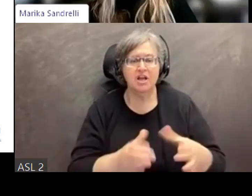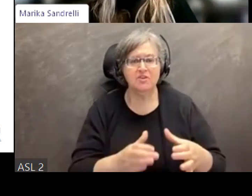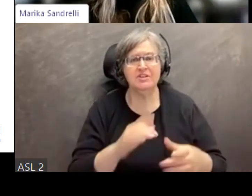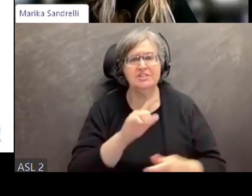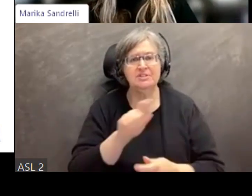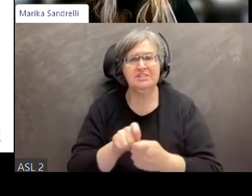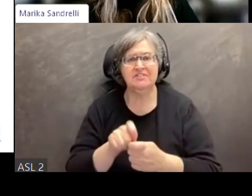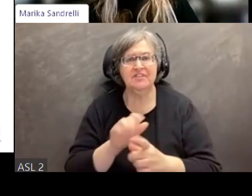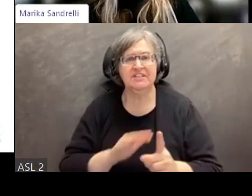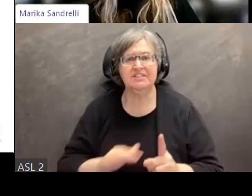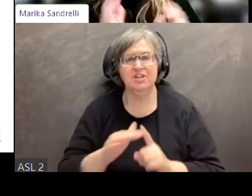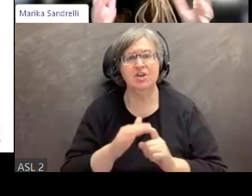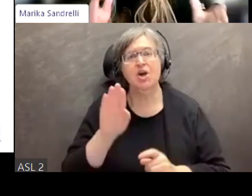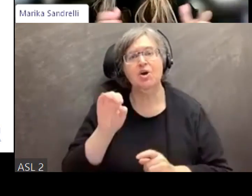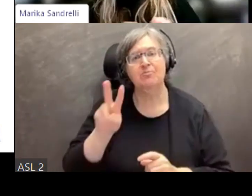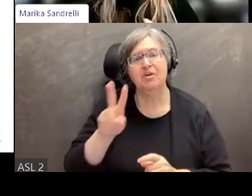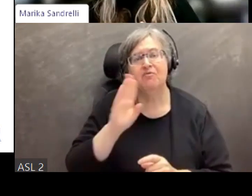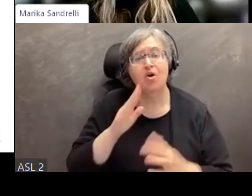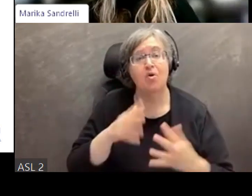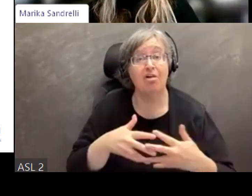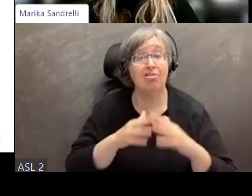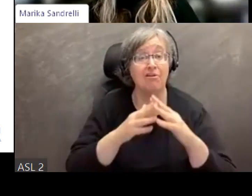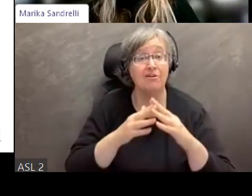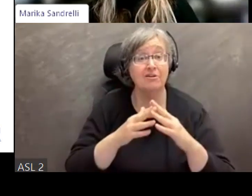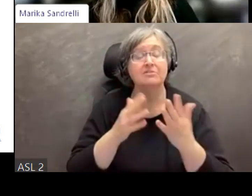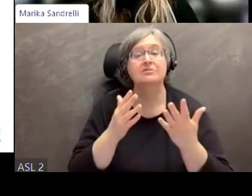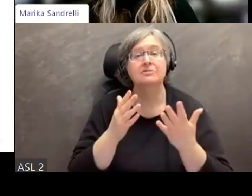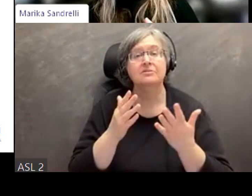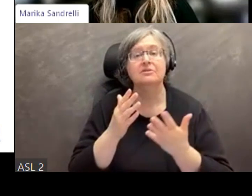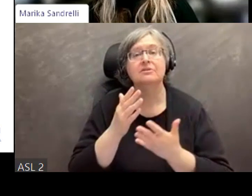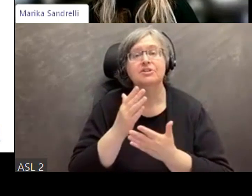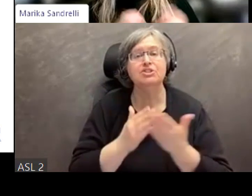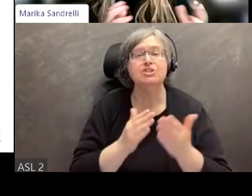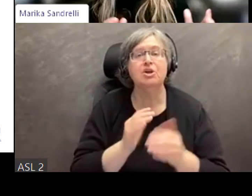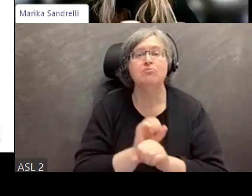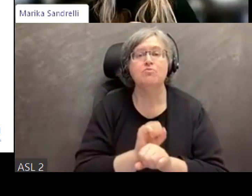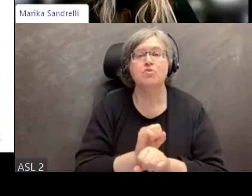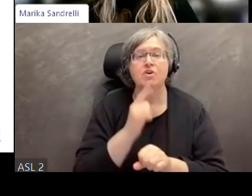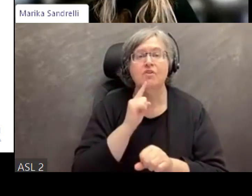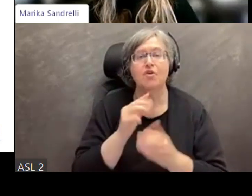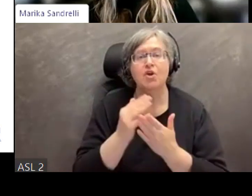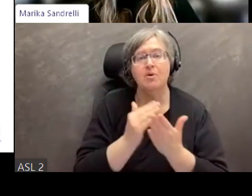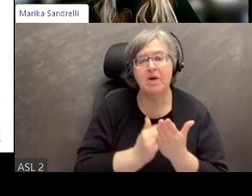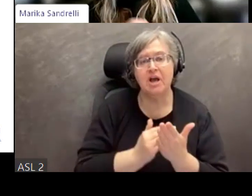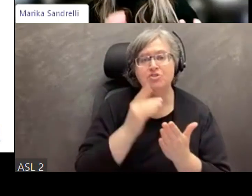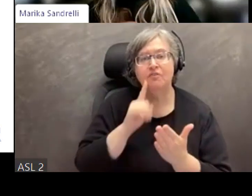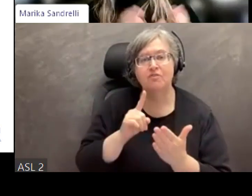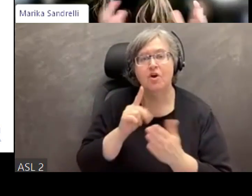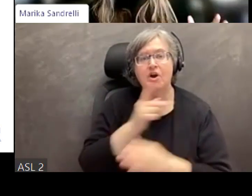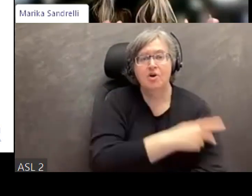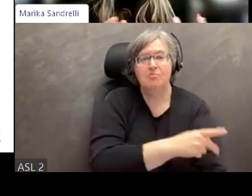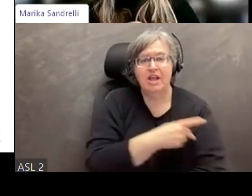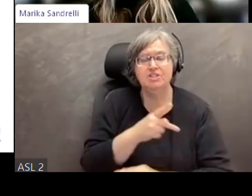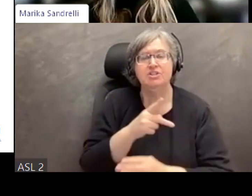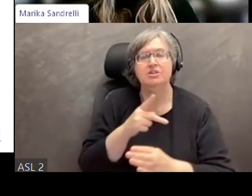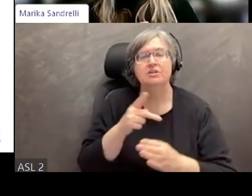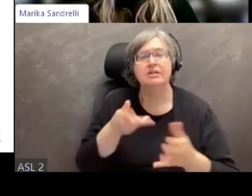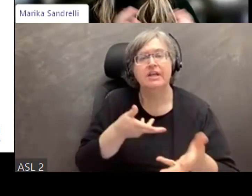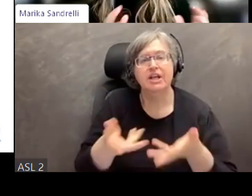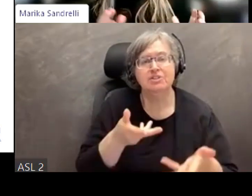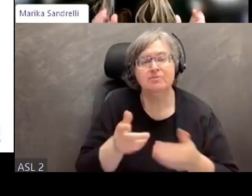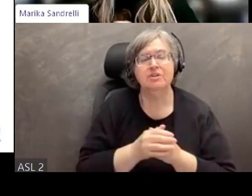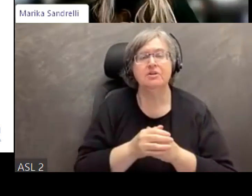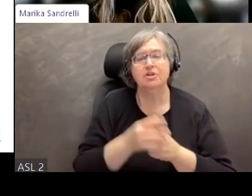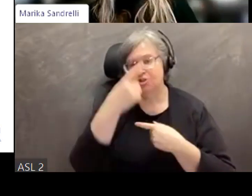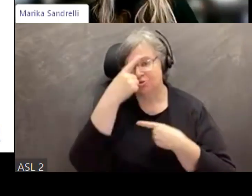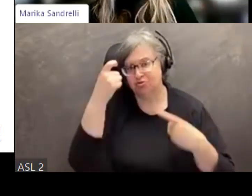or specific settings. So Bev is going to be launching some work on a module for patient engagement. So trauma and